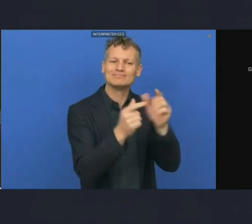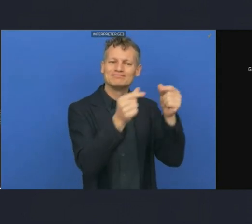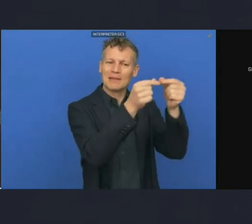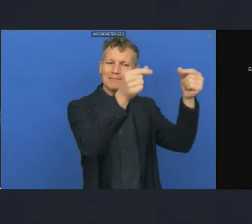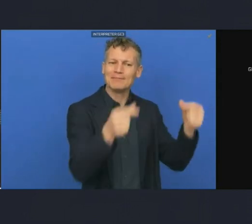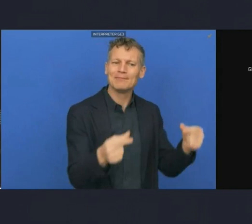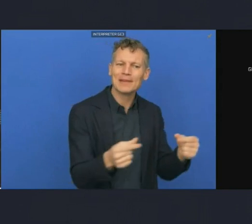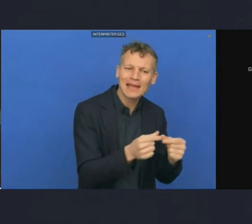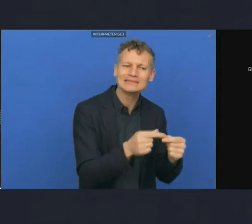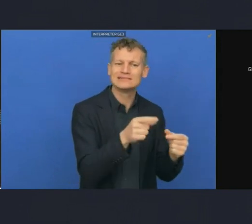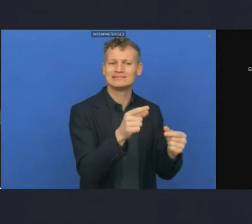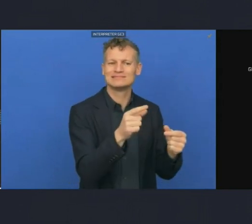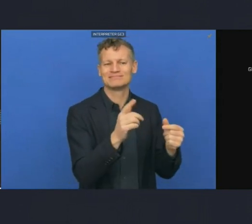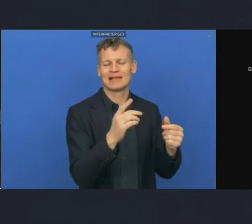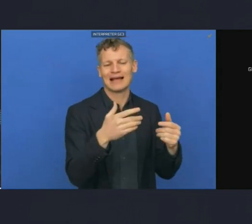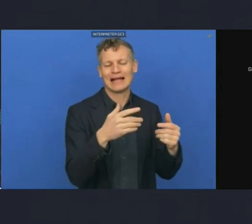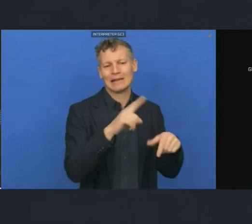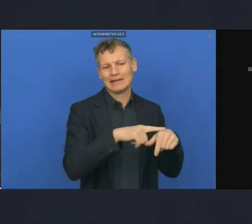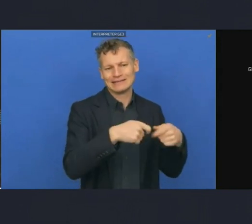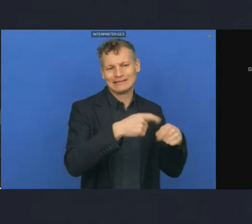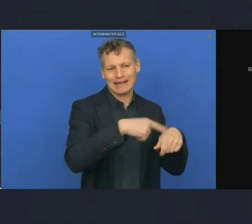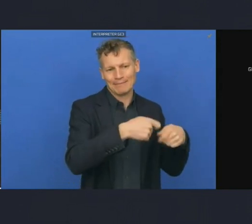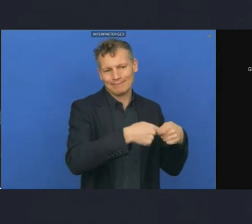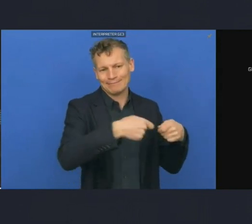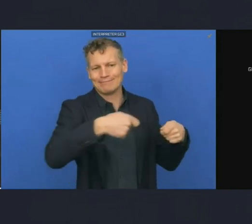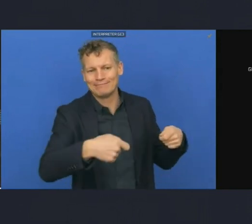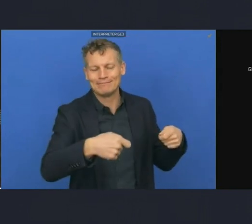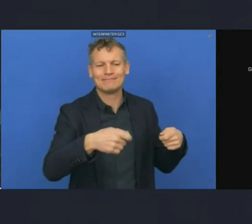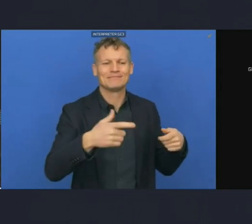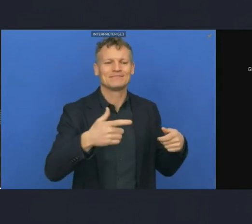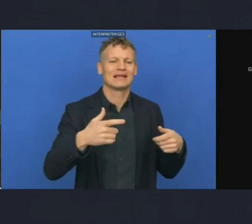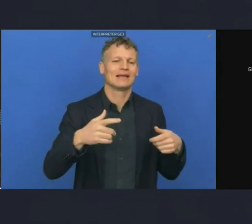later, everything was delayed. So this is why,